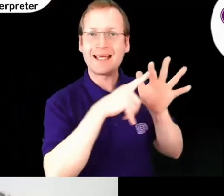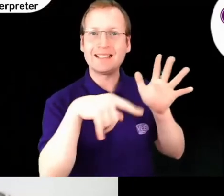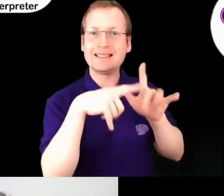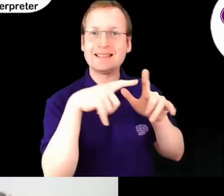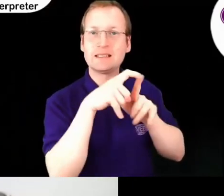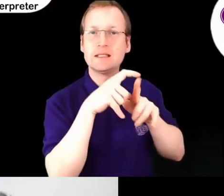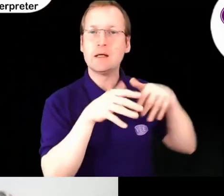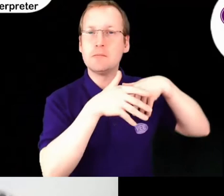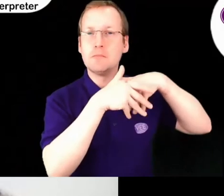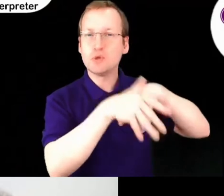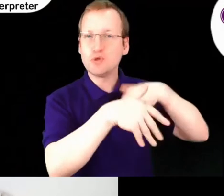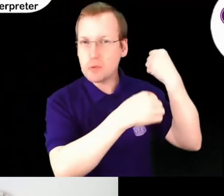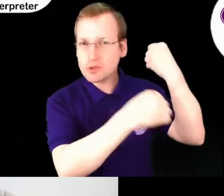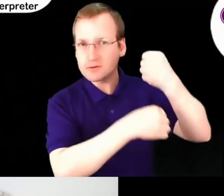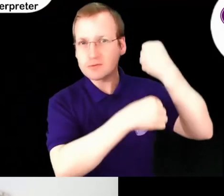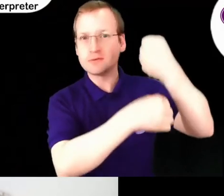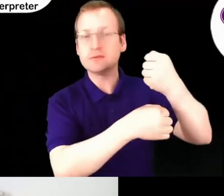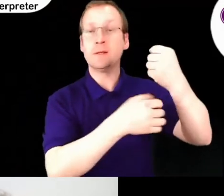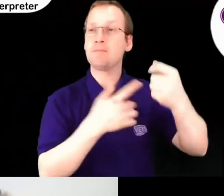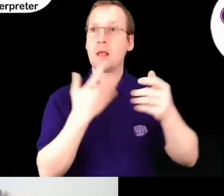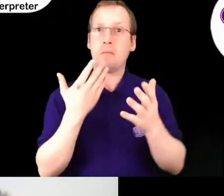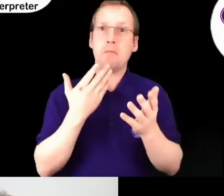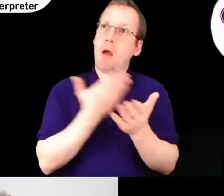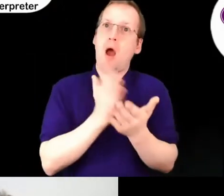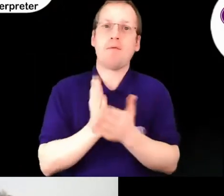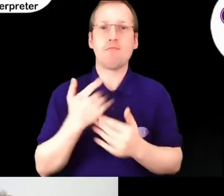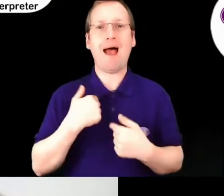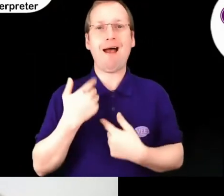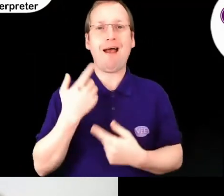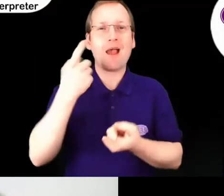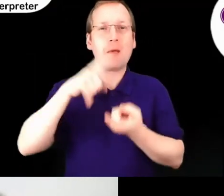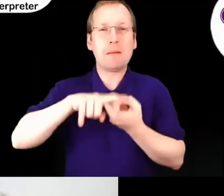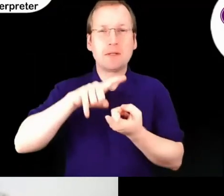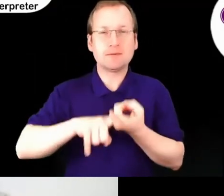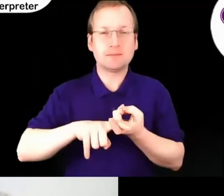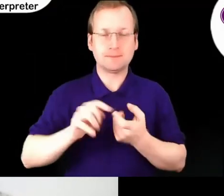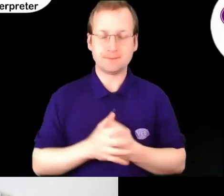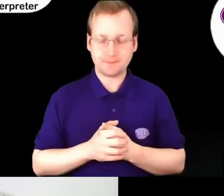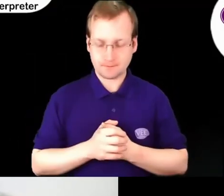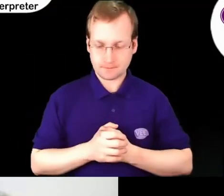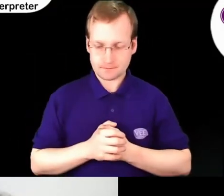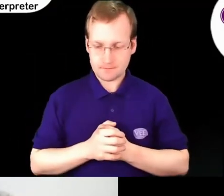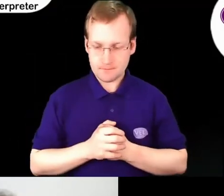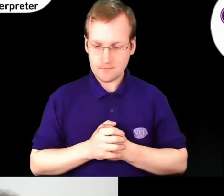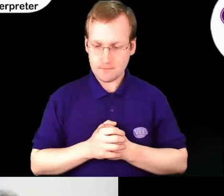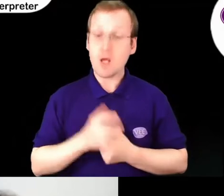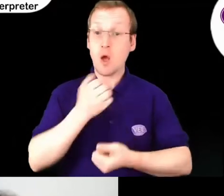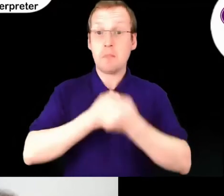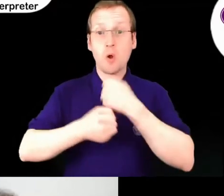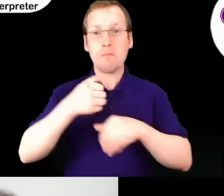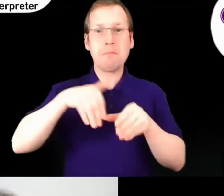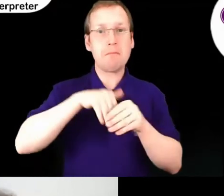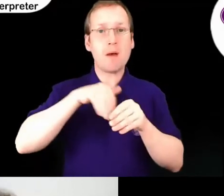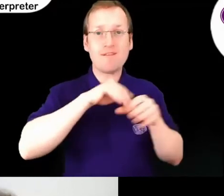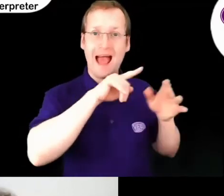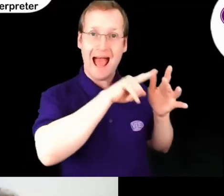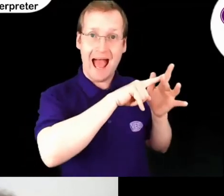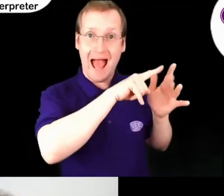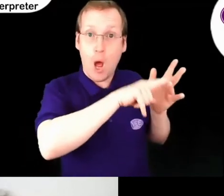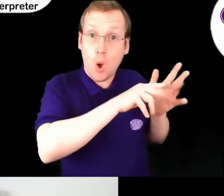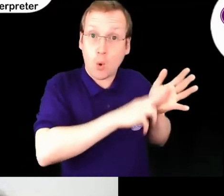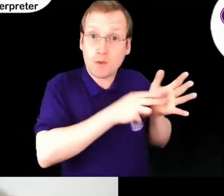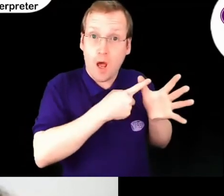my experience and part of my commitment. The difference that becoming a member of the Iona community made for me,